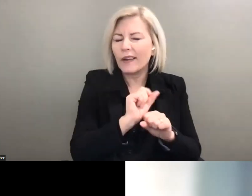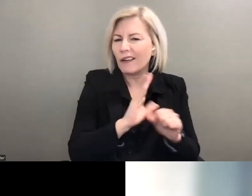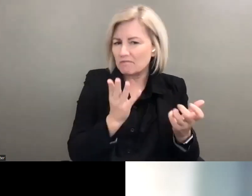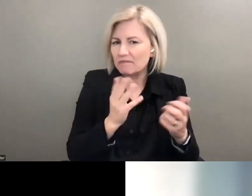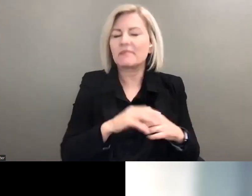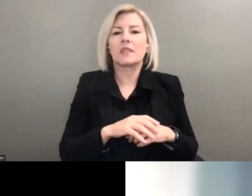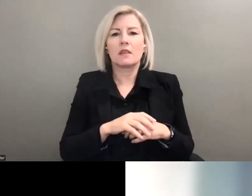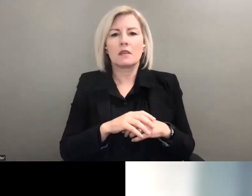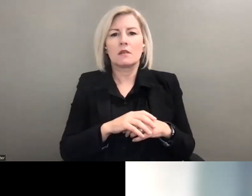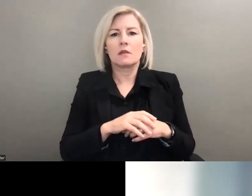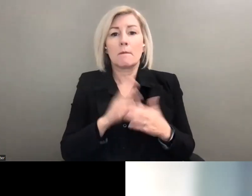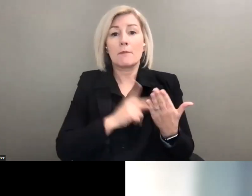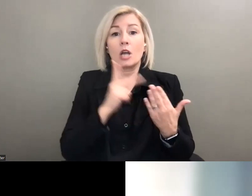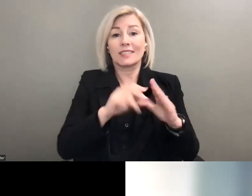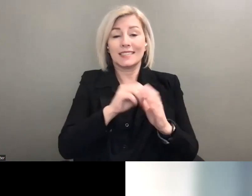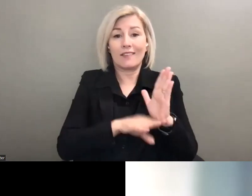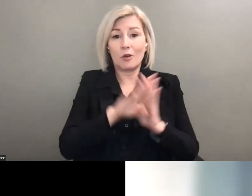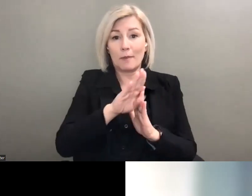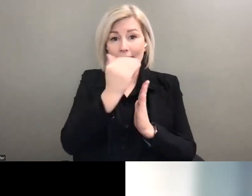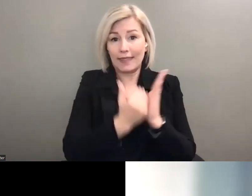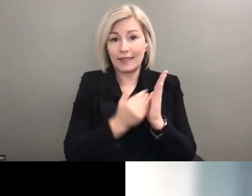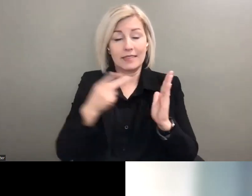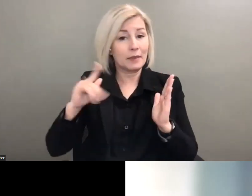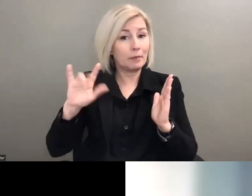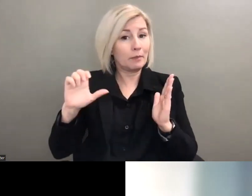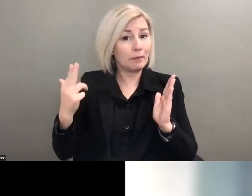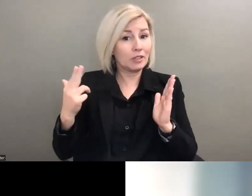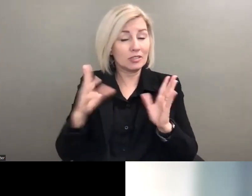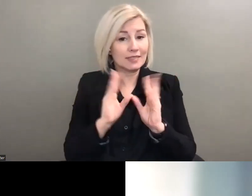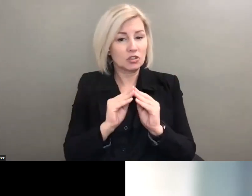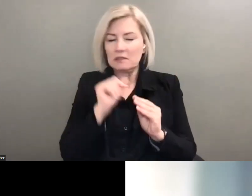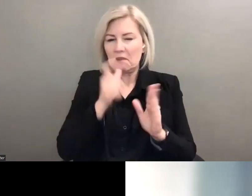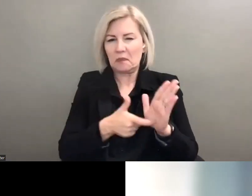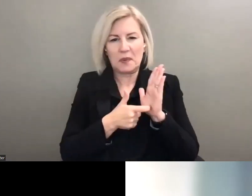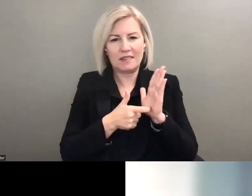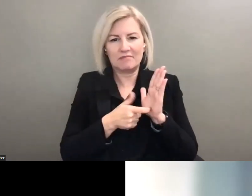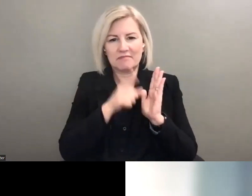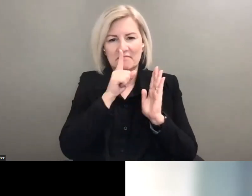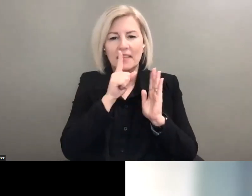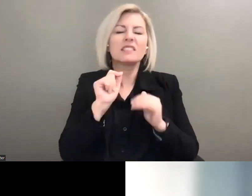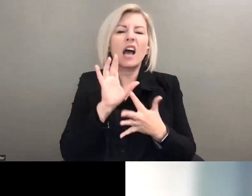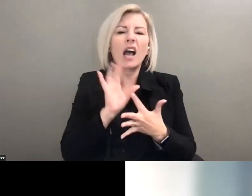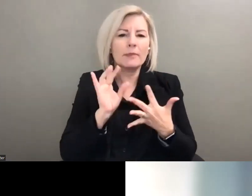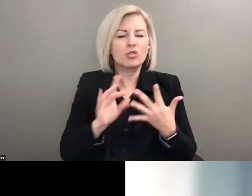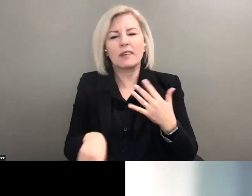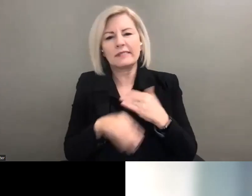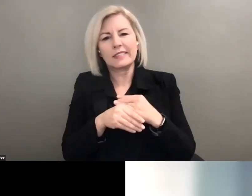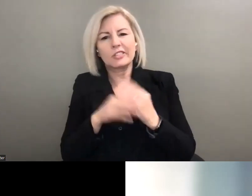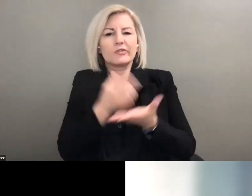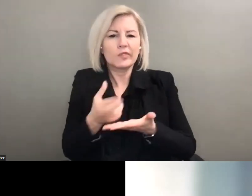the projects and development listing, the pitch session is not required. It's just an optional additional